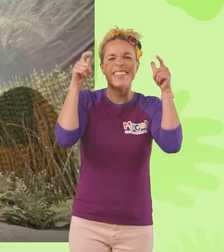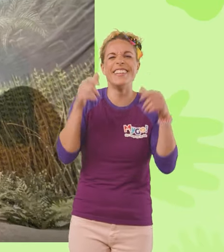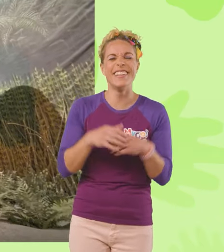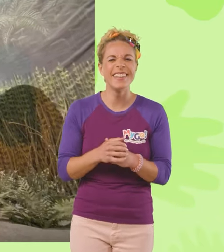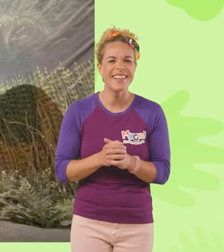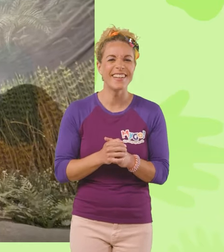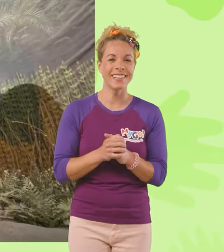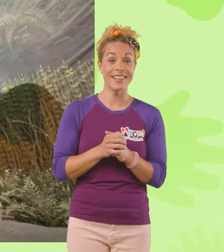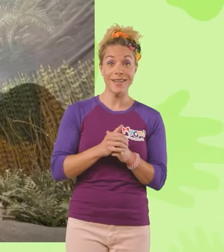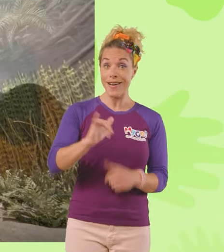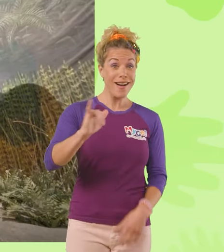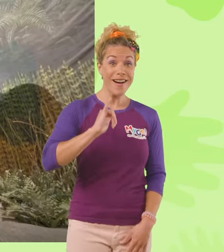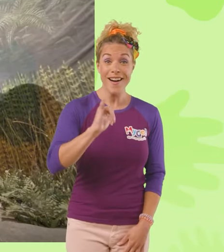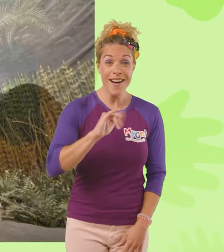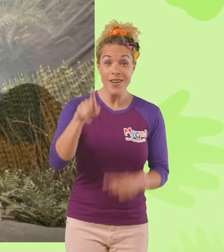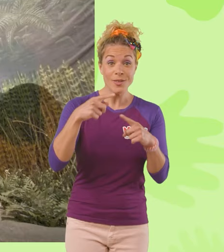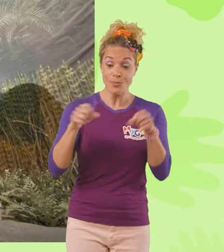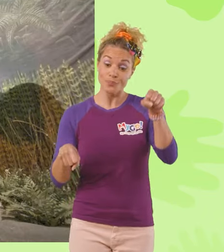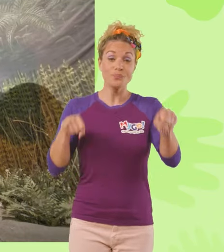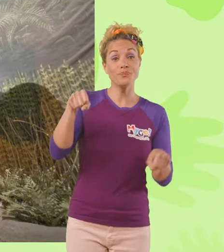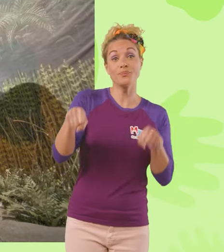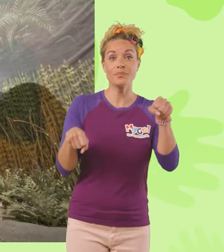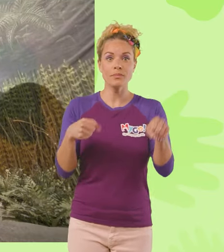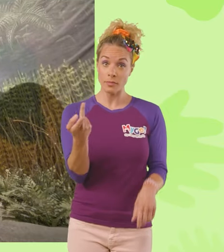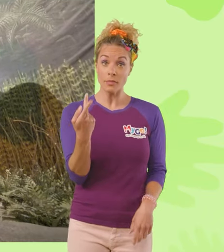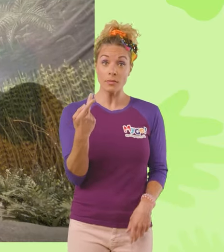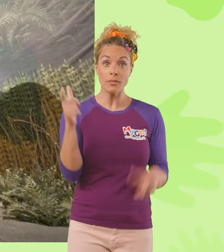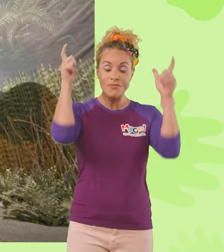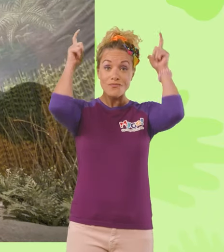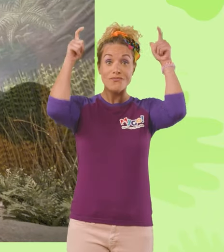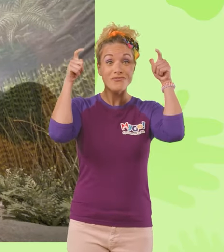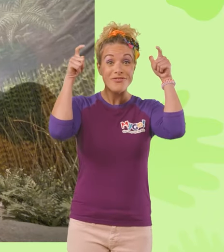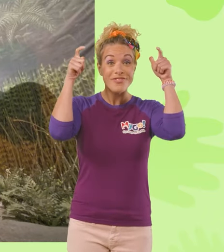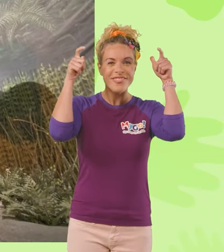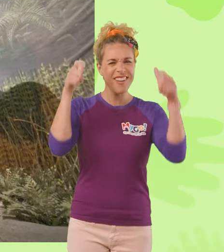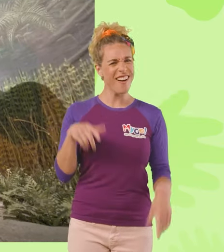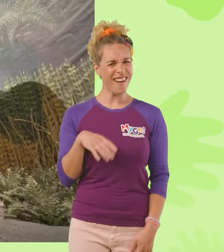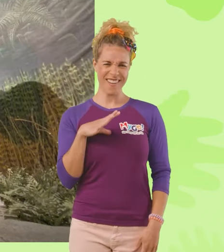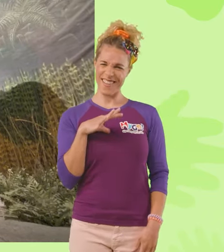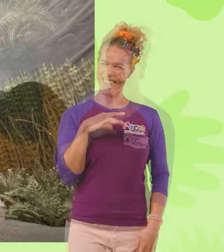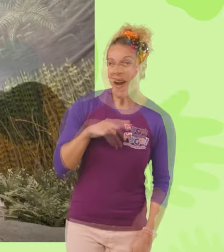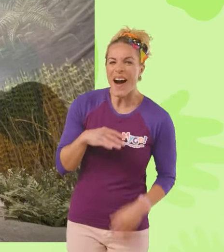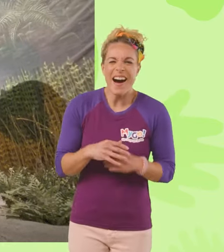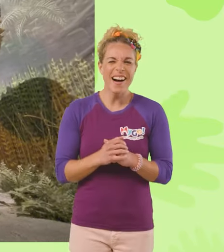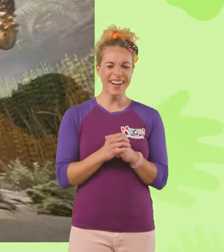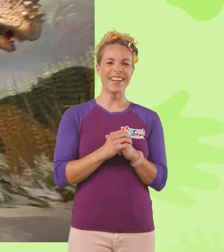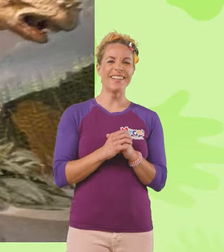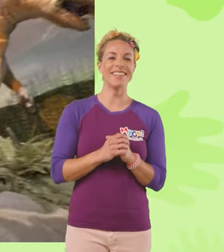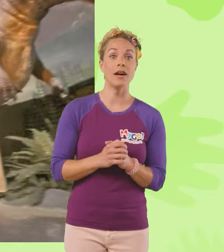helmet. Just like when you and I ride bicycles, we wear helmets. Cool. Whoa.